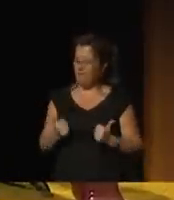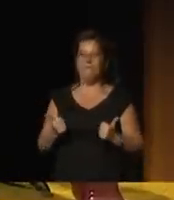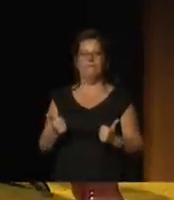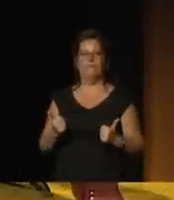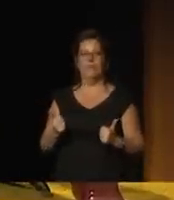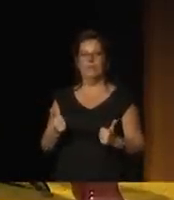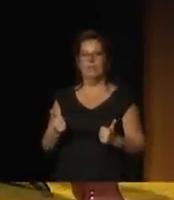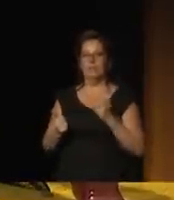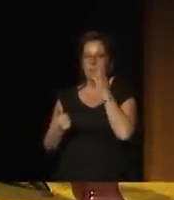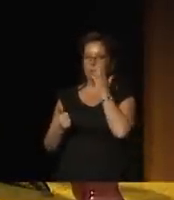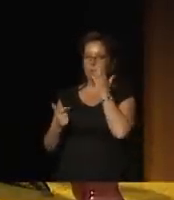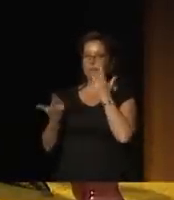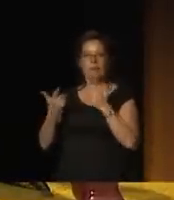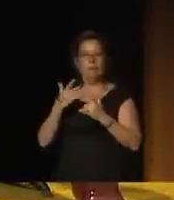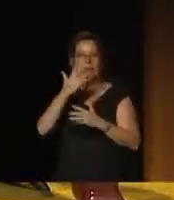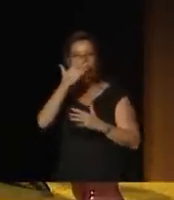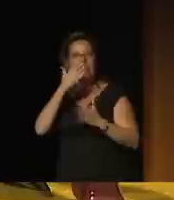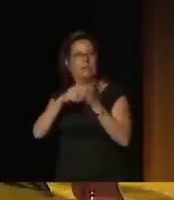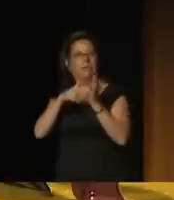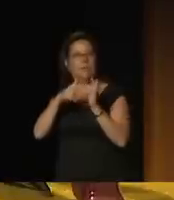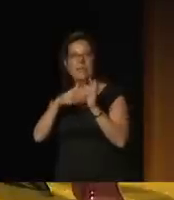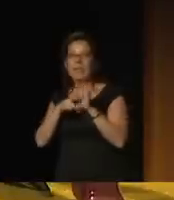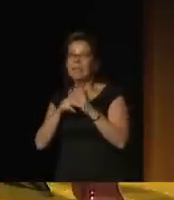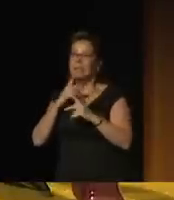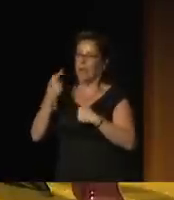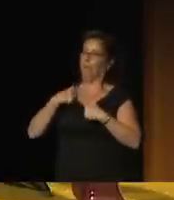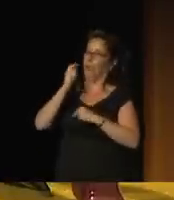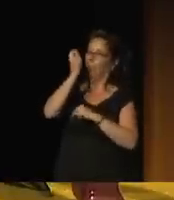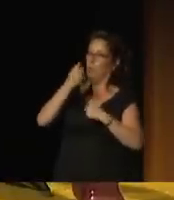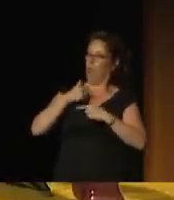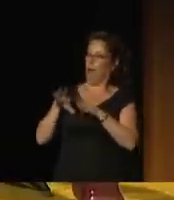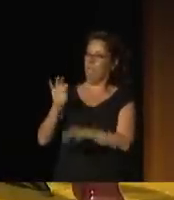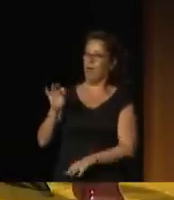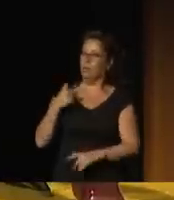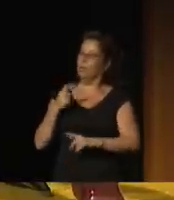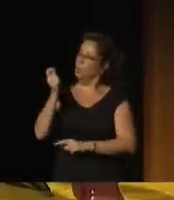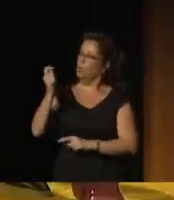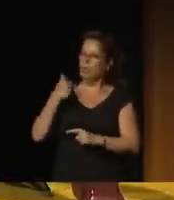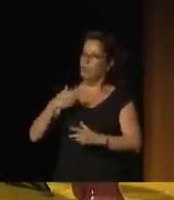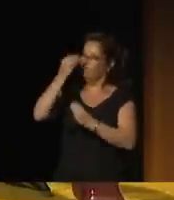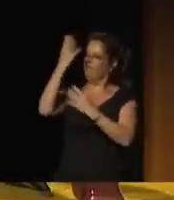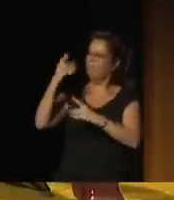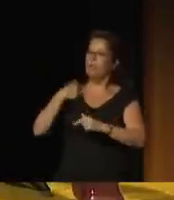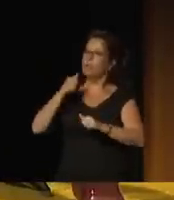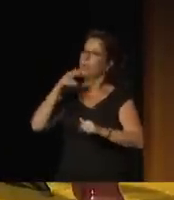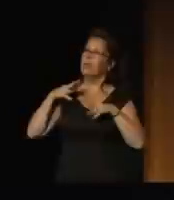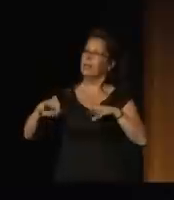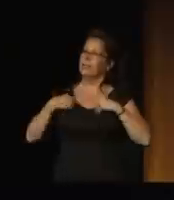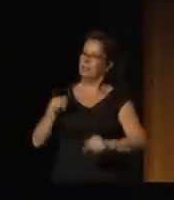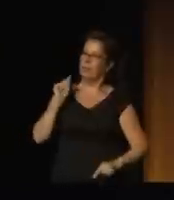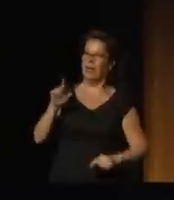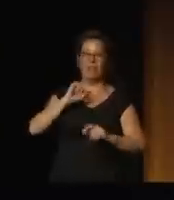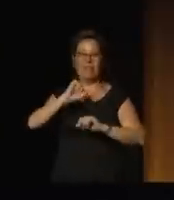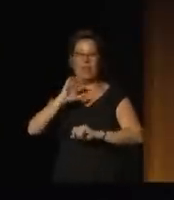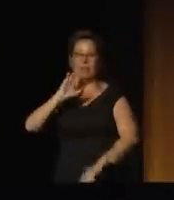time, they're going to be voters. And, you know, they're coming out and they're marching and they're making their voices heard. And frankly, if you've listened to some of the speeches that they're